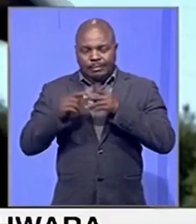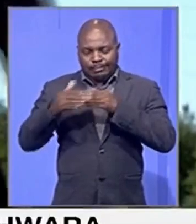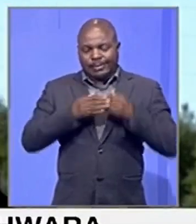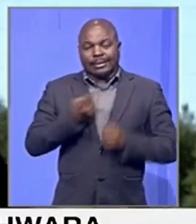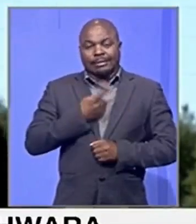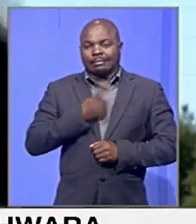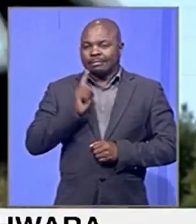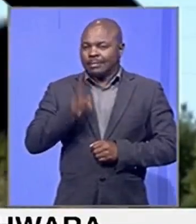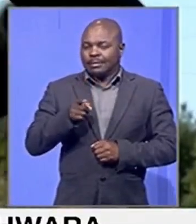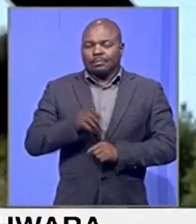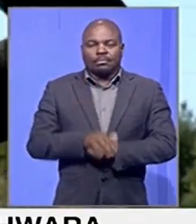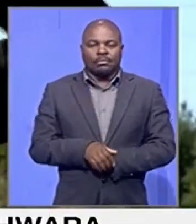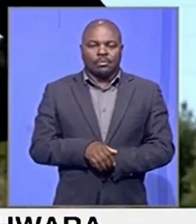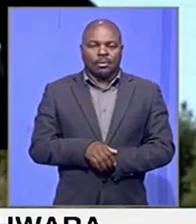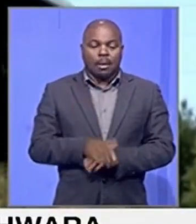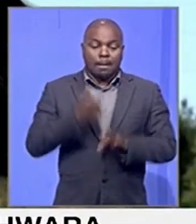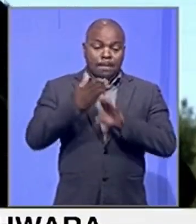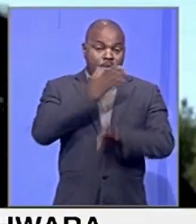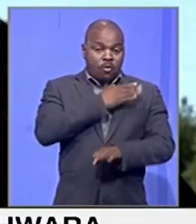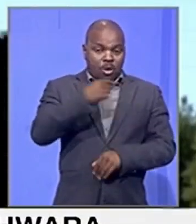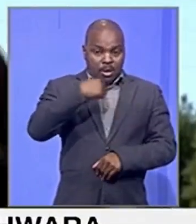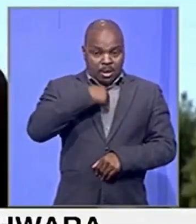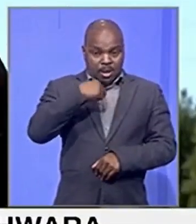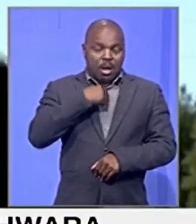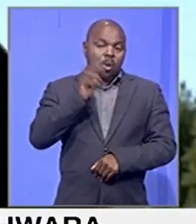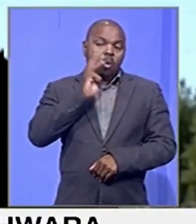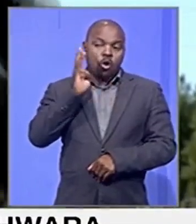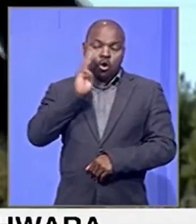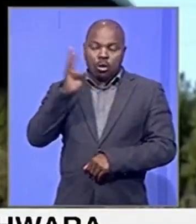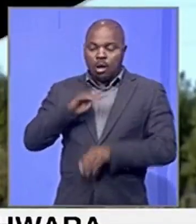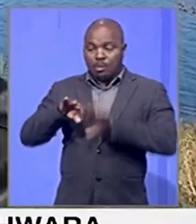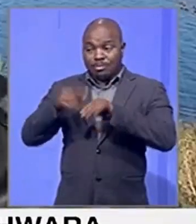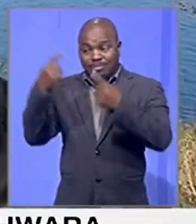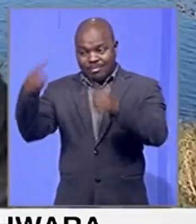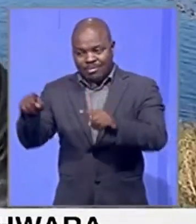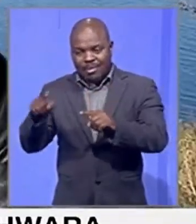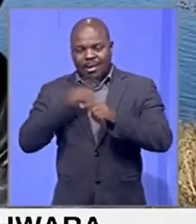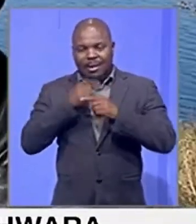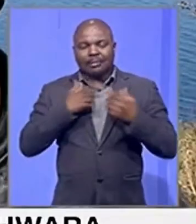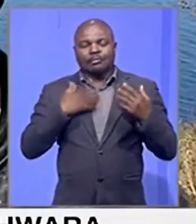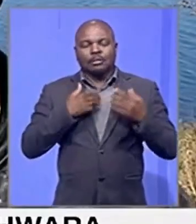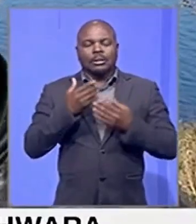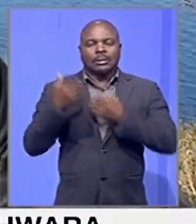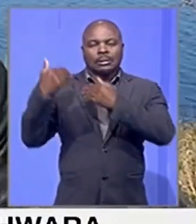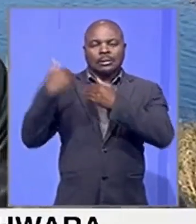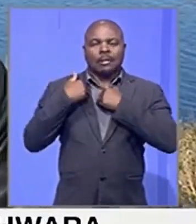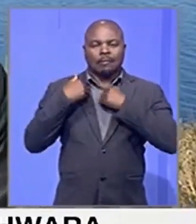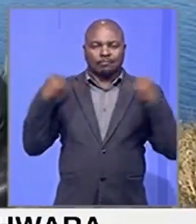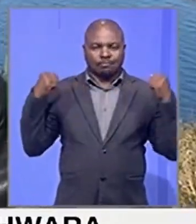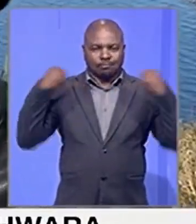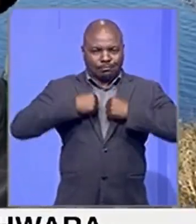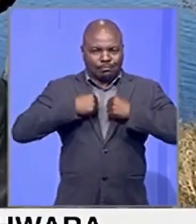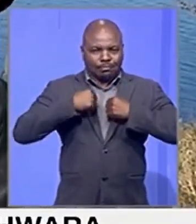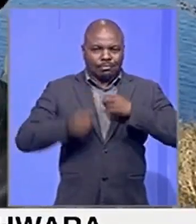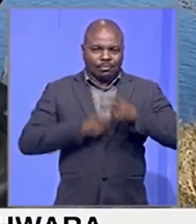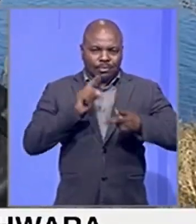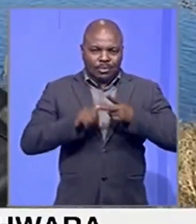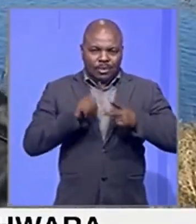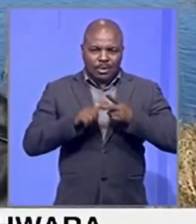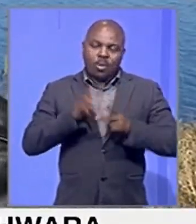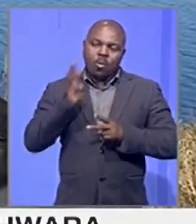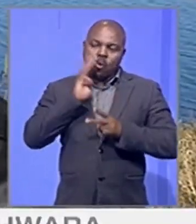ke tsena metsi, ke tsenya safe jacket, ke tsena metsi ke ntsha